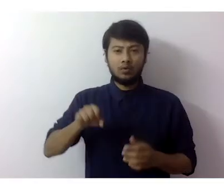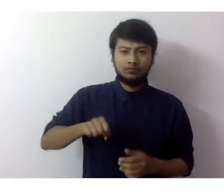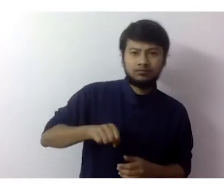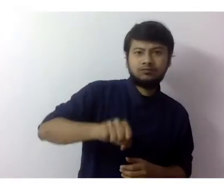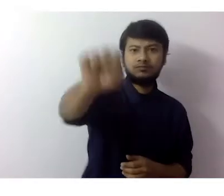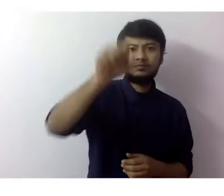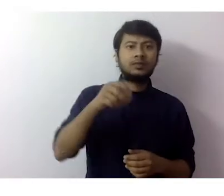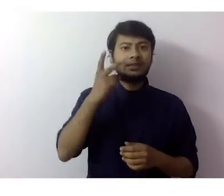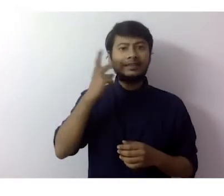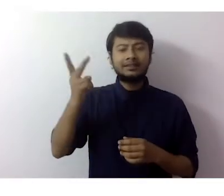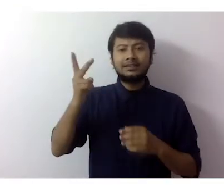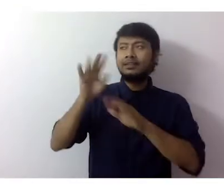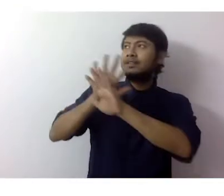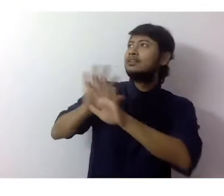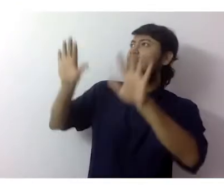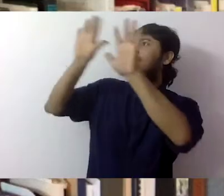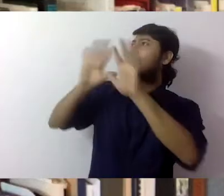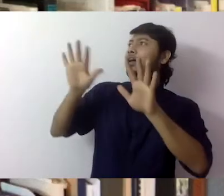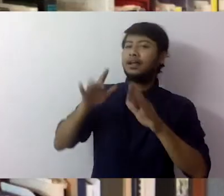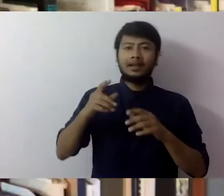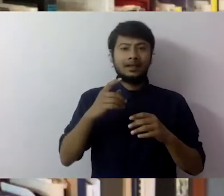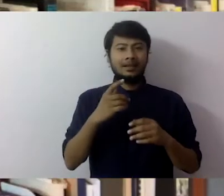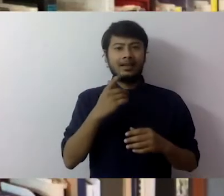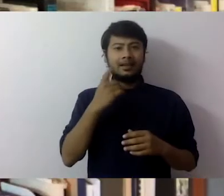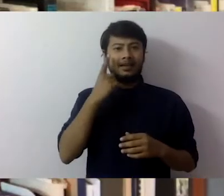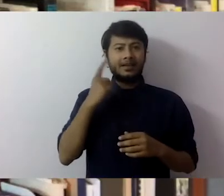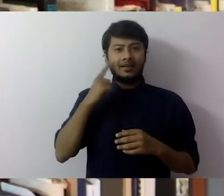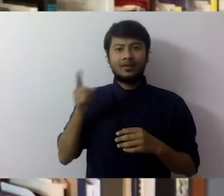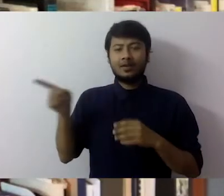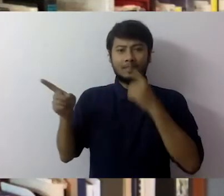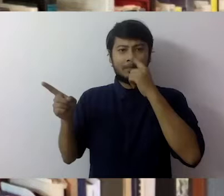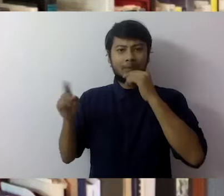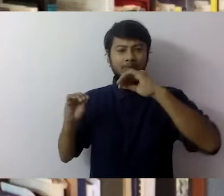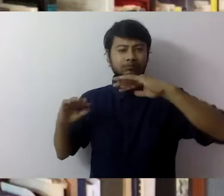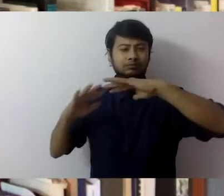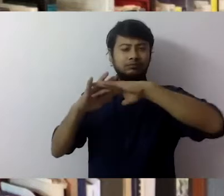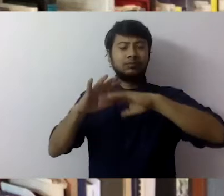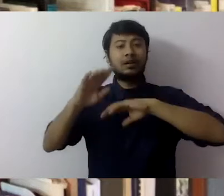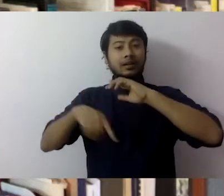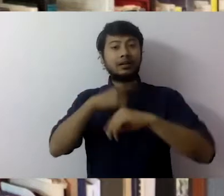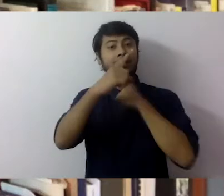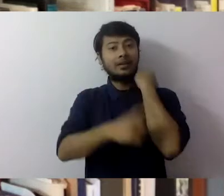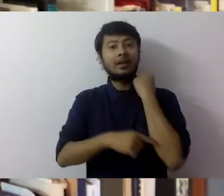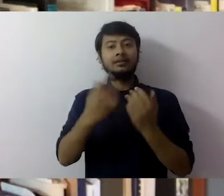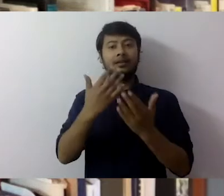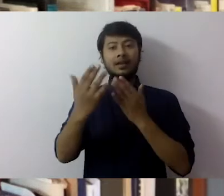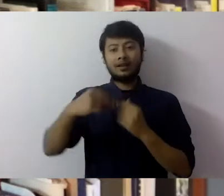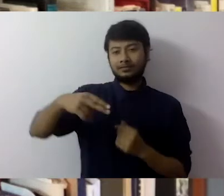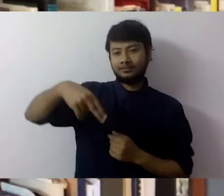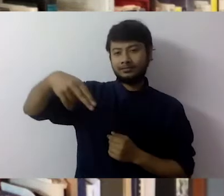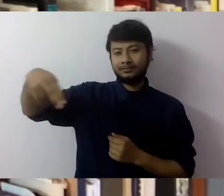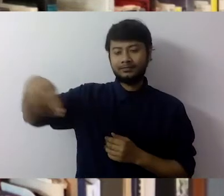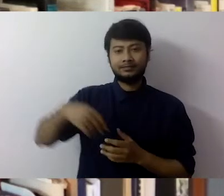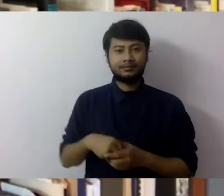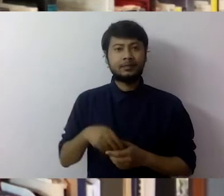with its rainbow colors that fade into each other. Finally, the rest of the color was added by hand. So, if we want to locate